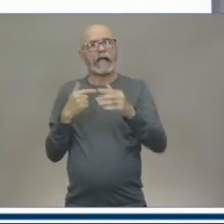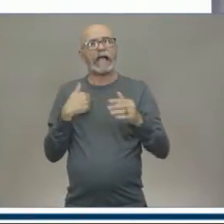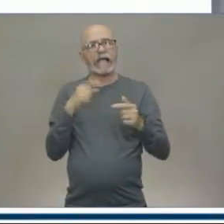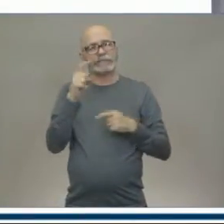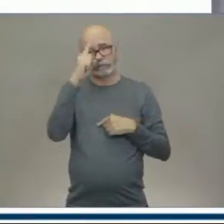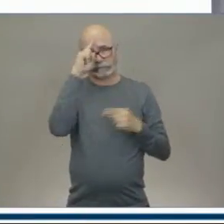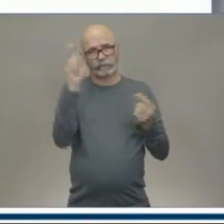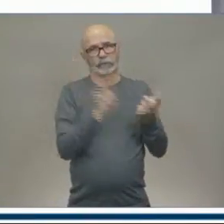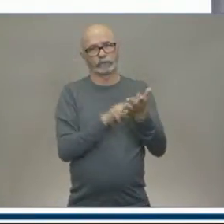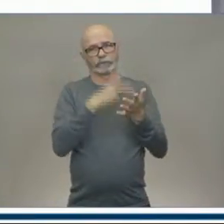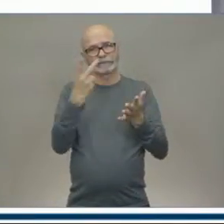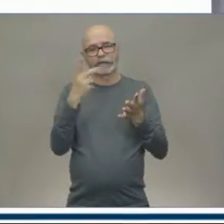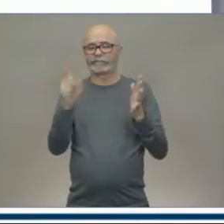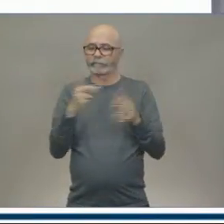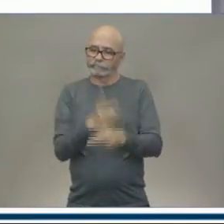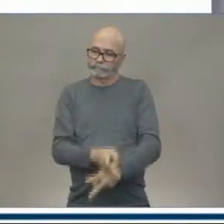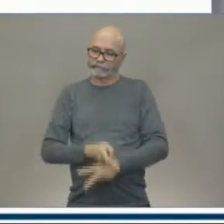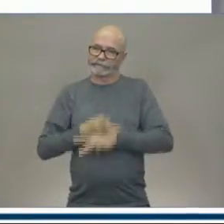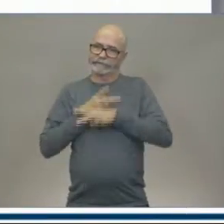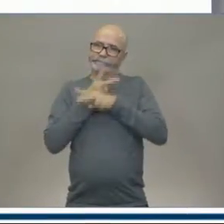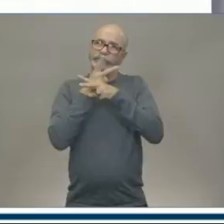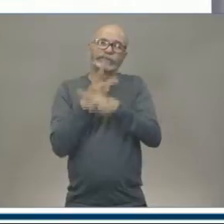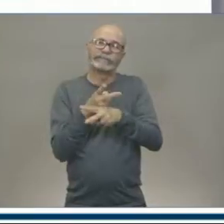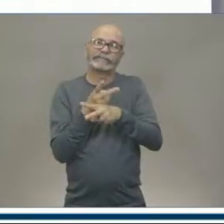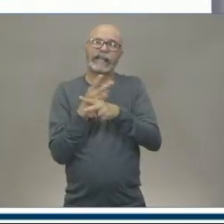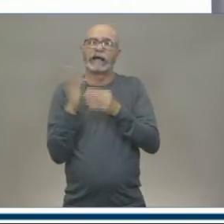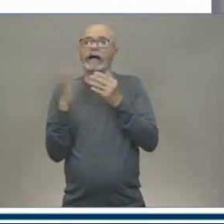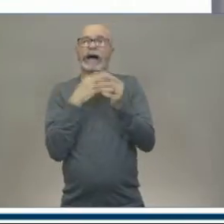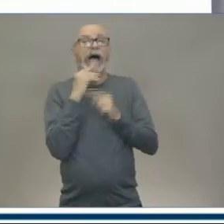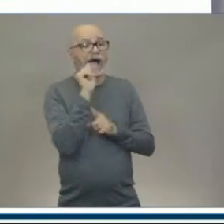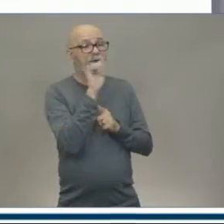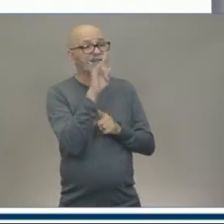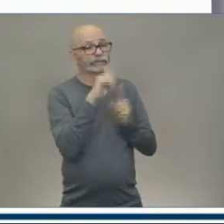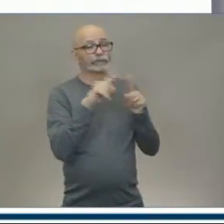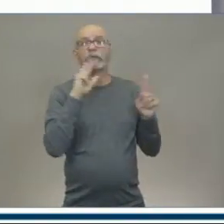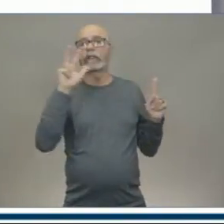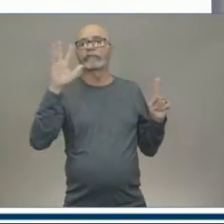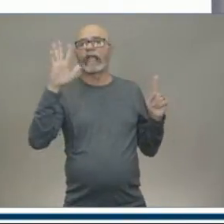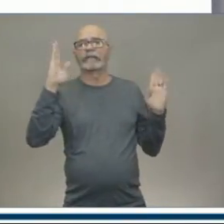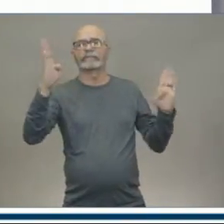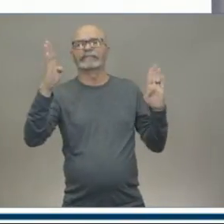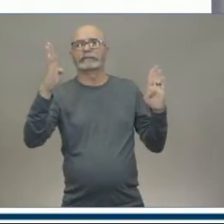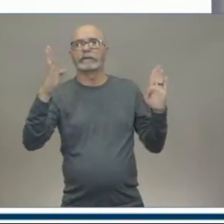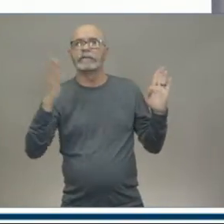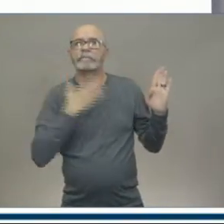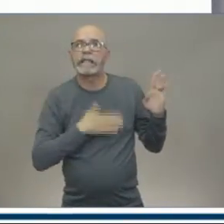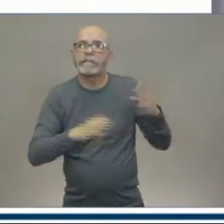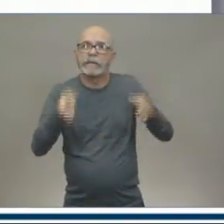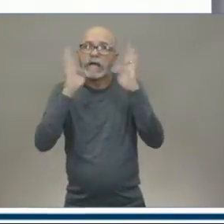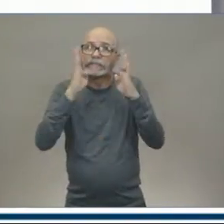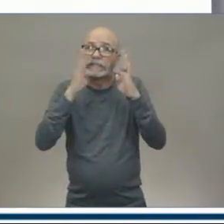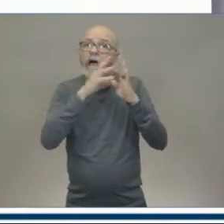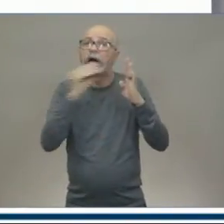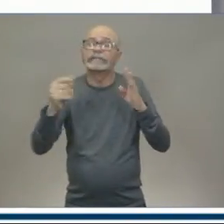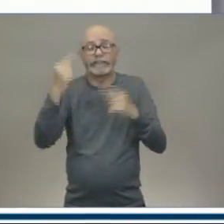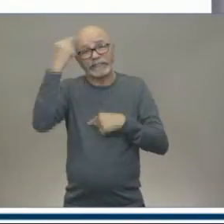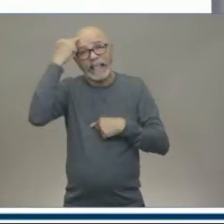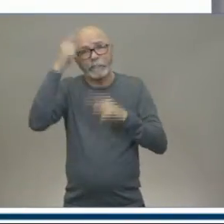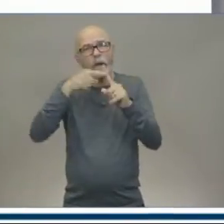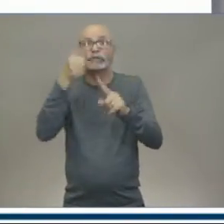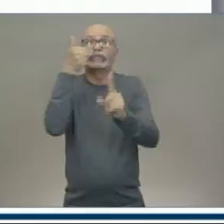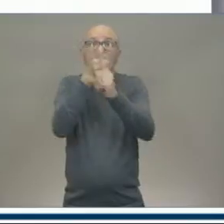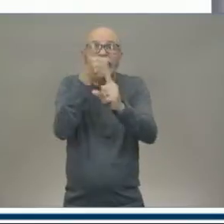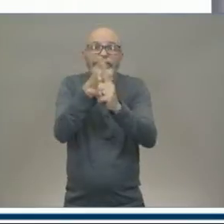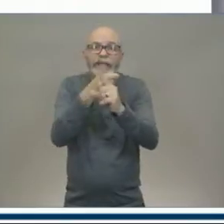seriously. To the 18 to 35-year-old, please consider not only your own health, but the health of